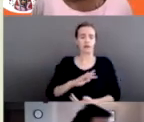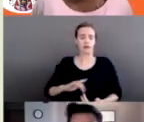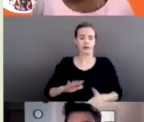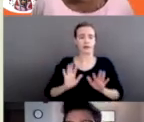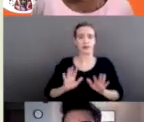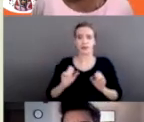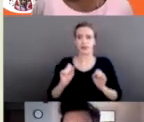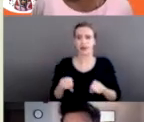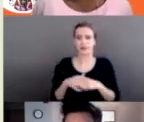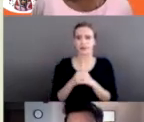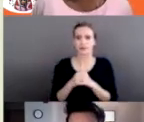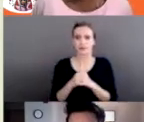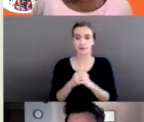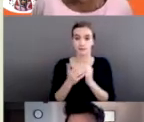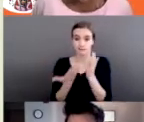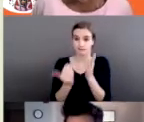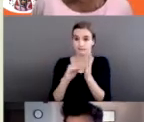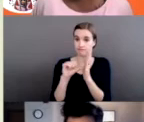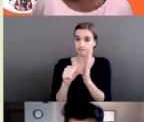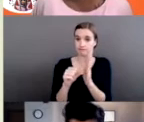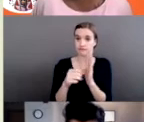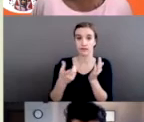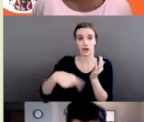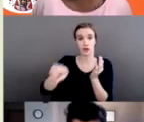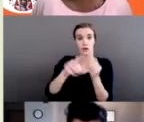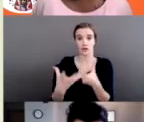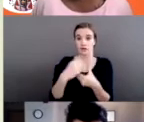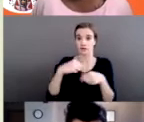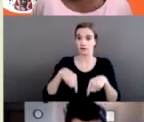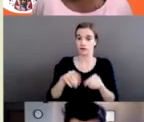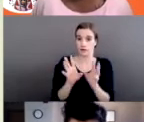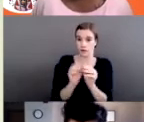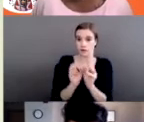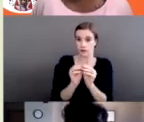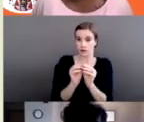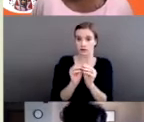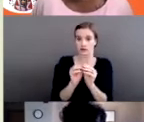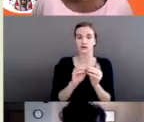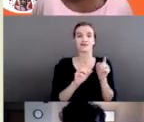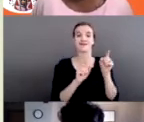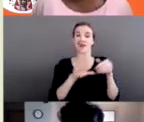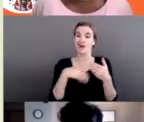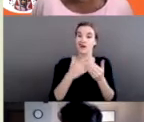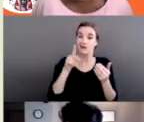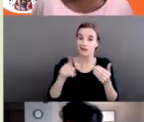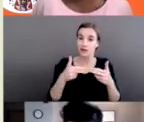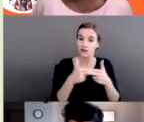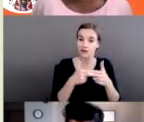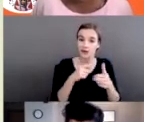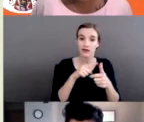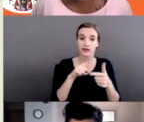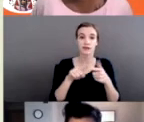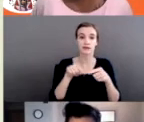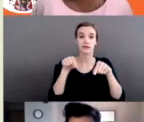want to reiterate that for those of you who are participating in the conference, we will be sending slides and recordings and